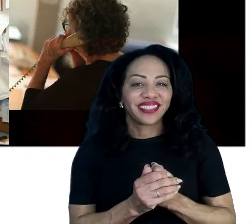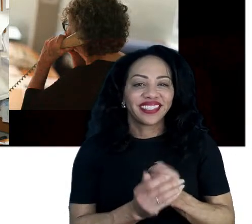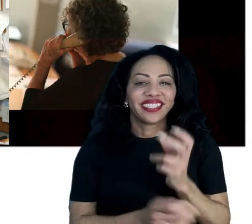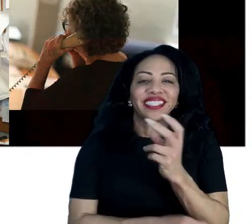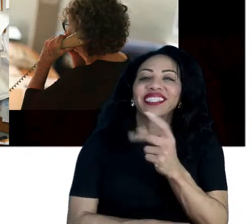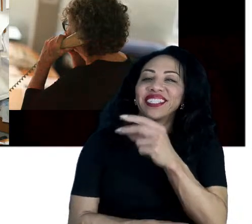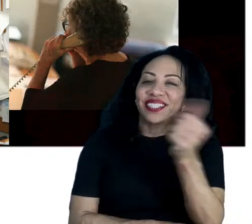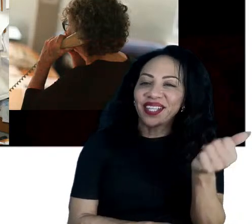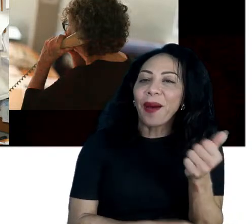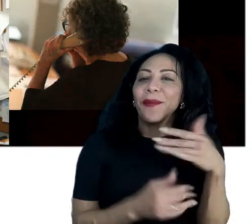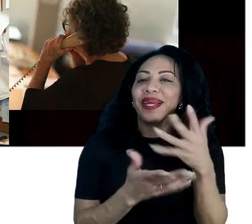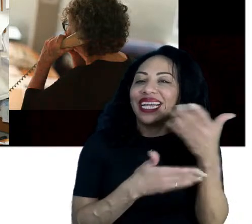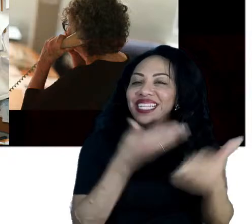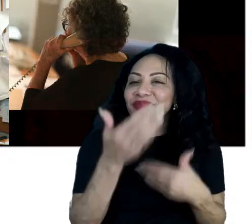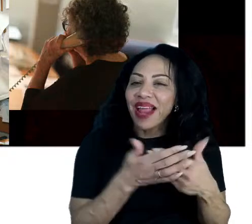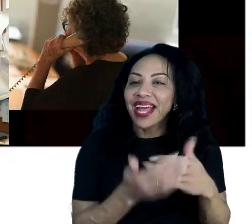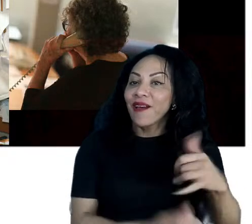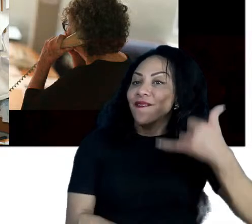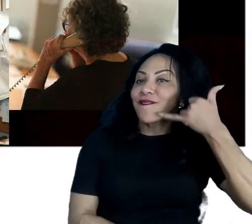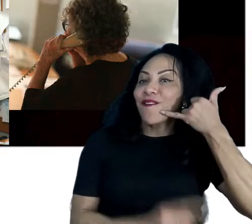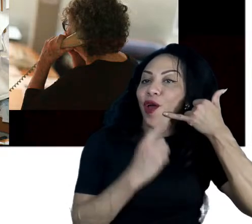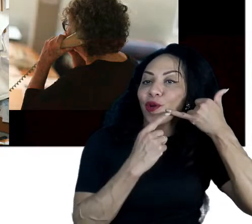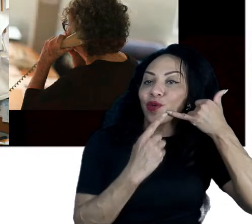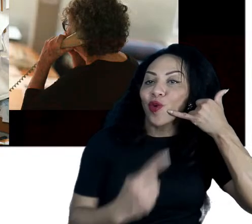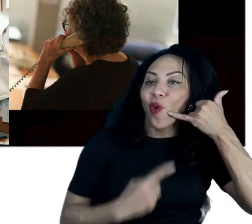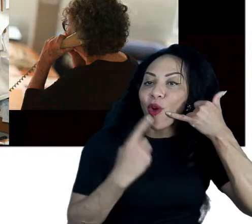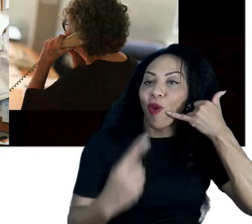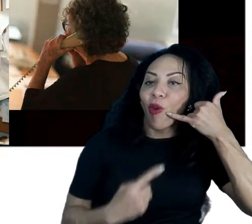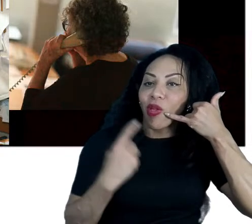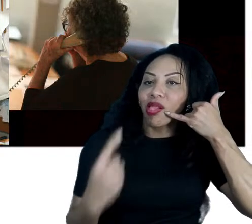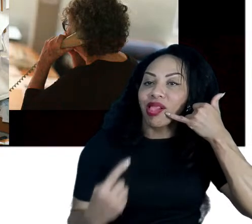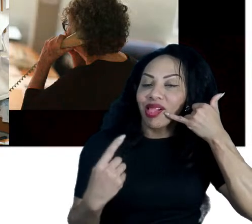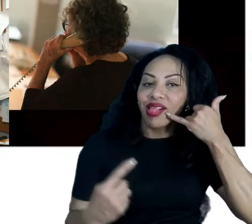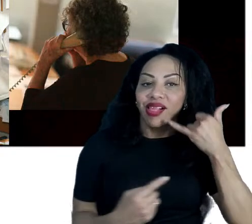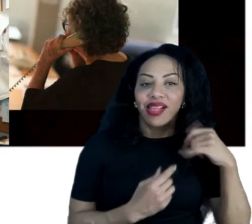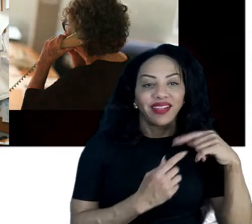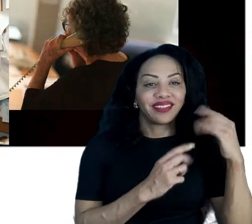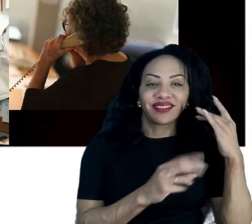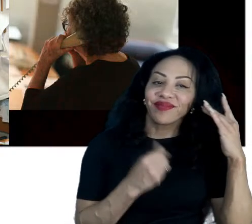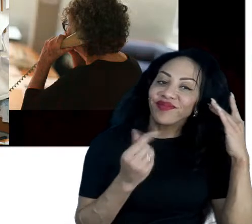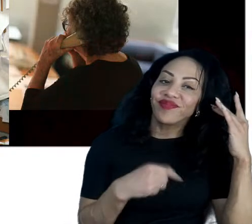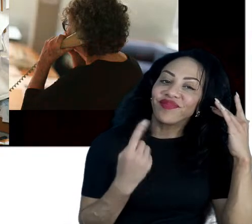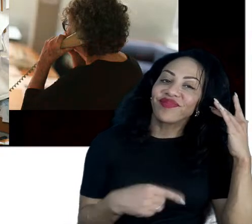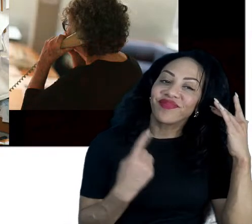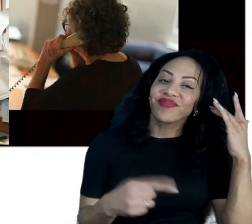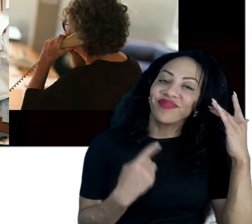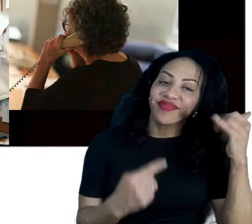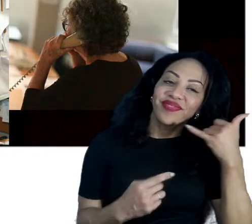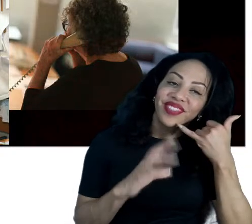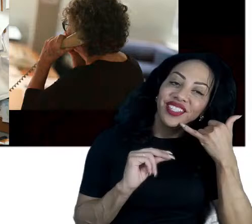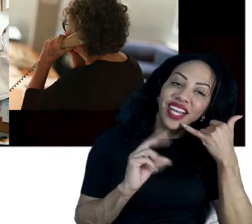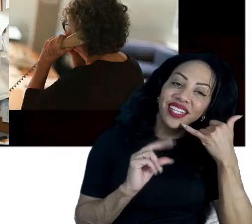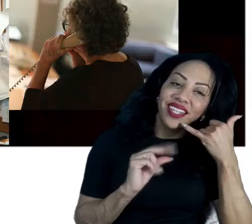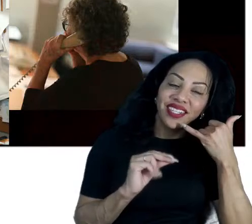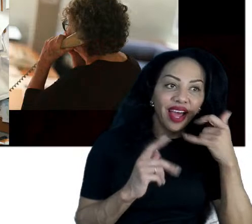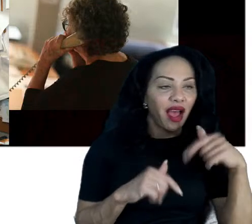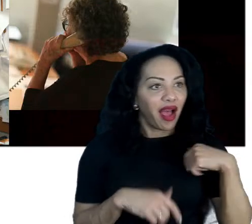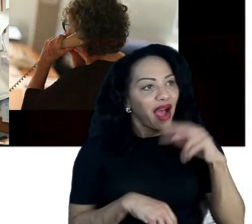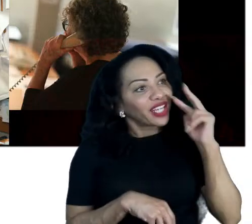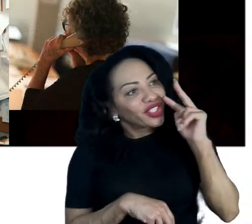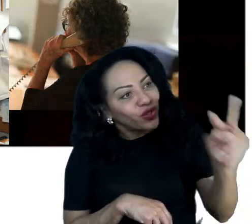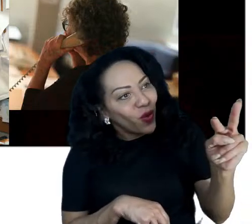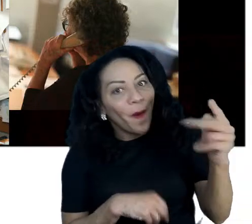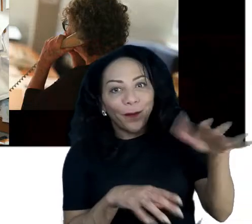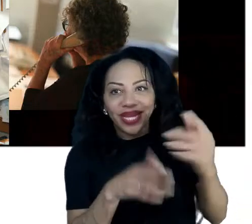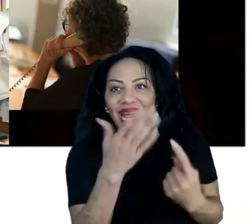were talking to friends on the phone. And I watched people do it, and I hadn't seen that action in such a long time.